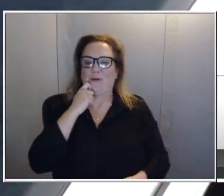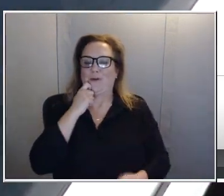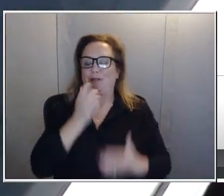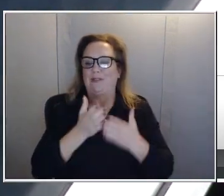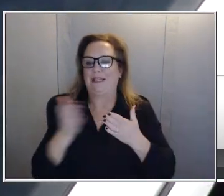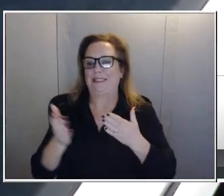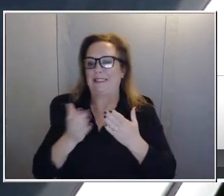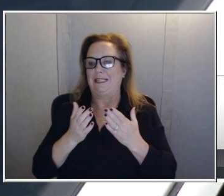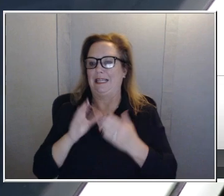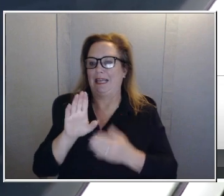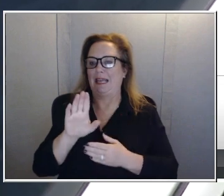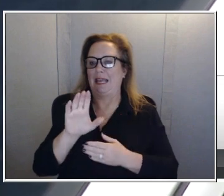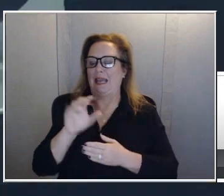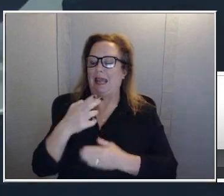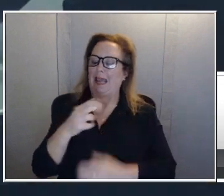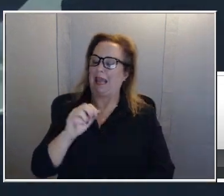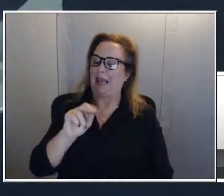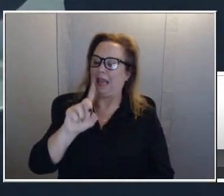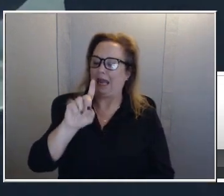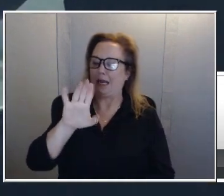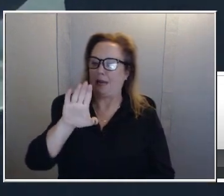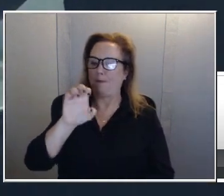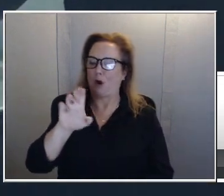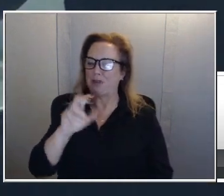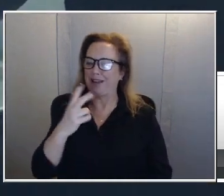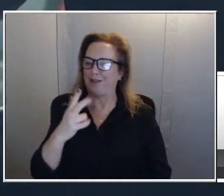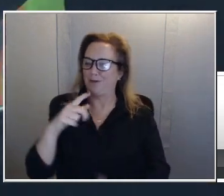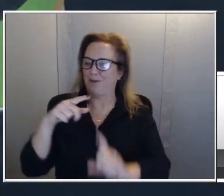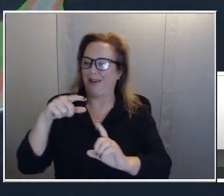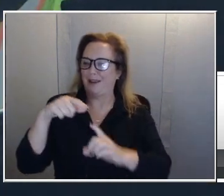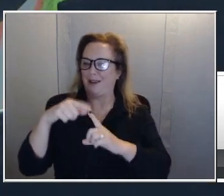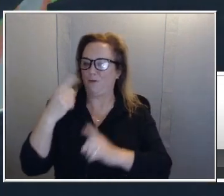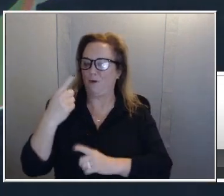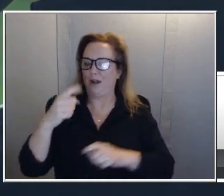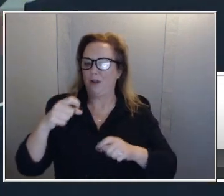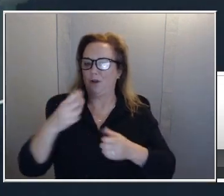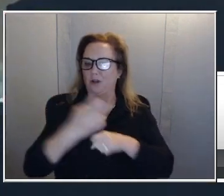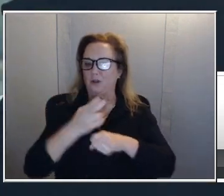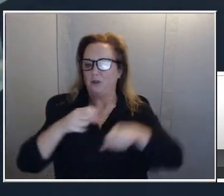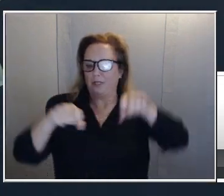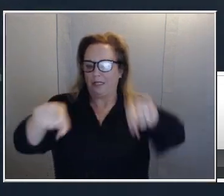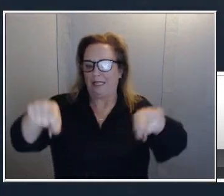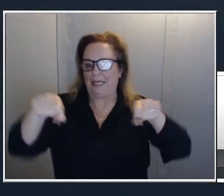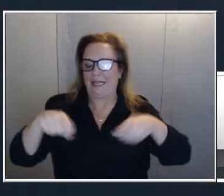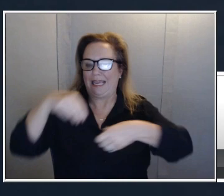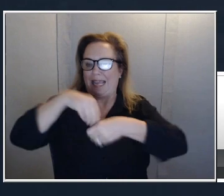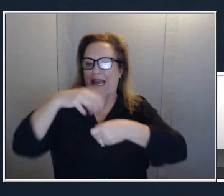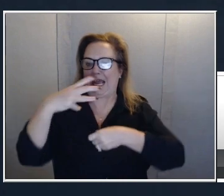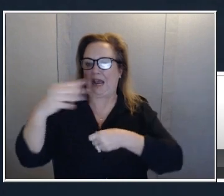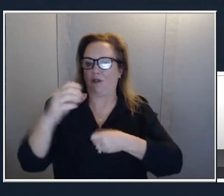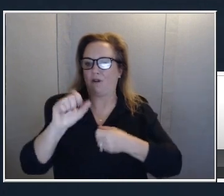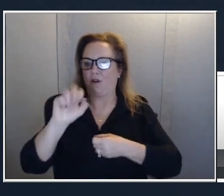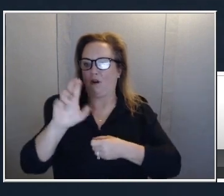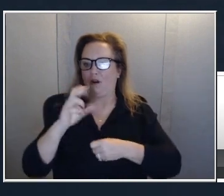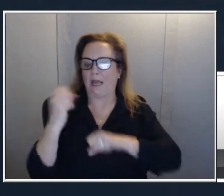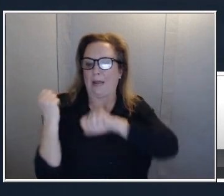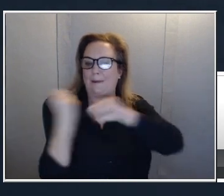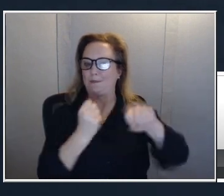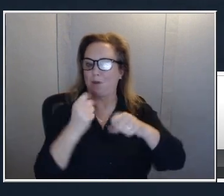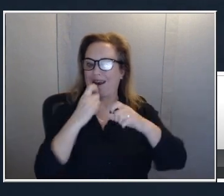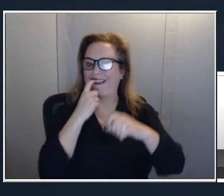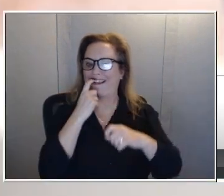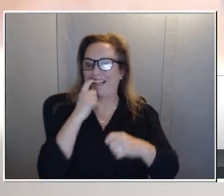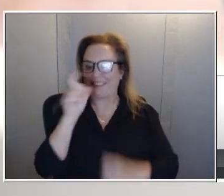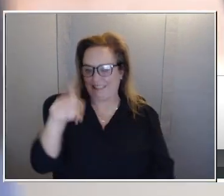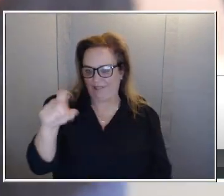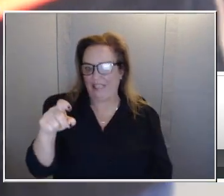like a handy bar. It's like a 3-in-1 tool that you can use as a handlebar to get in and out of the car, but it also breaks glass in case of